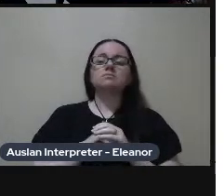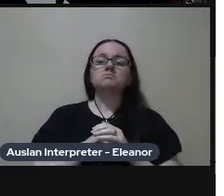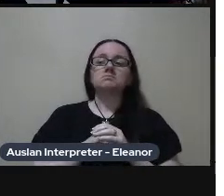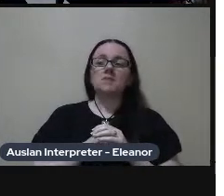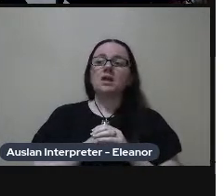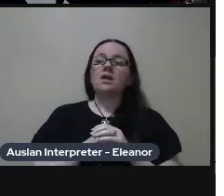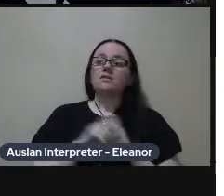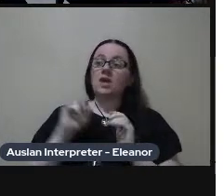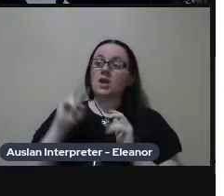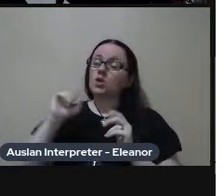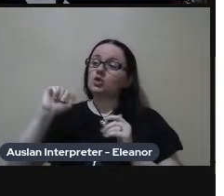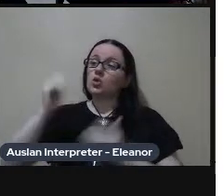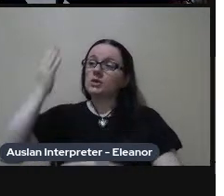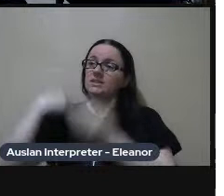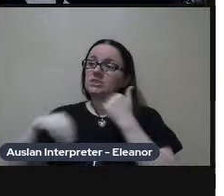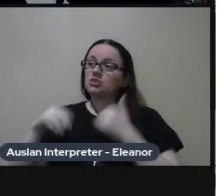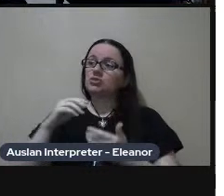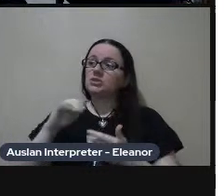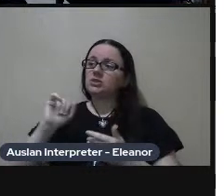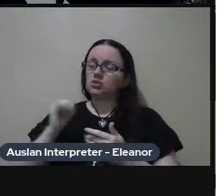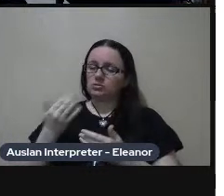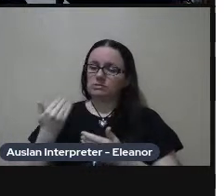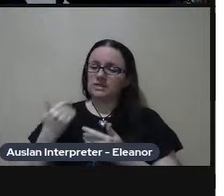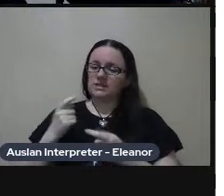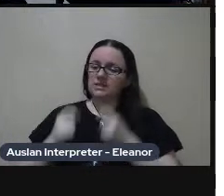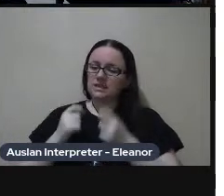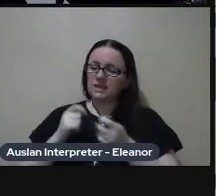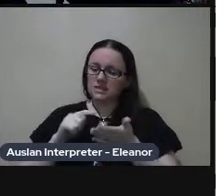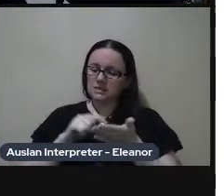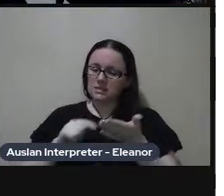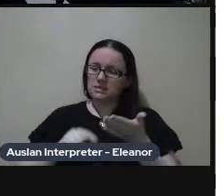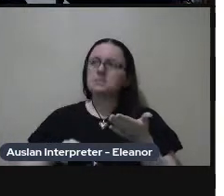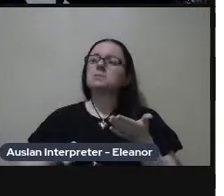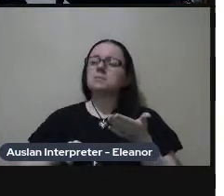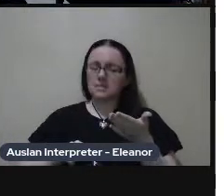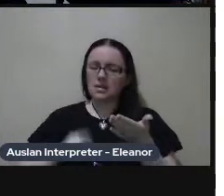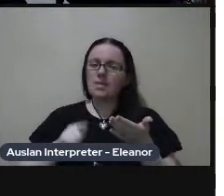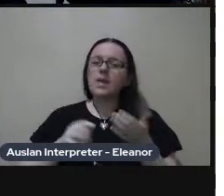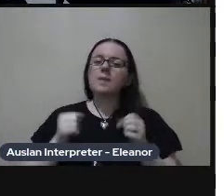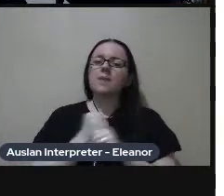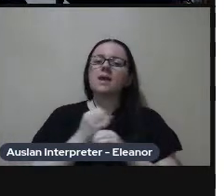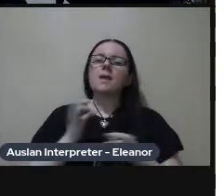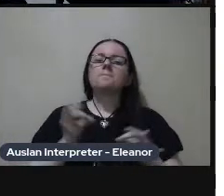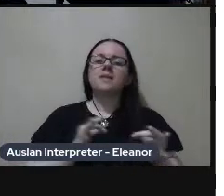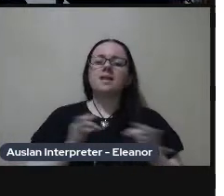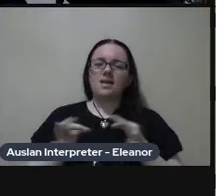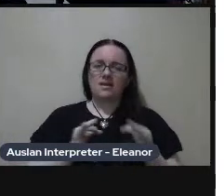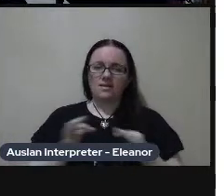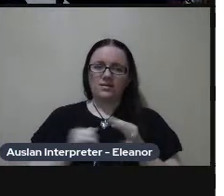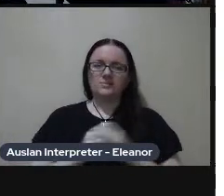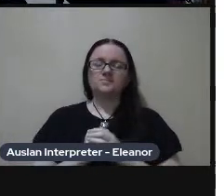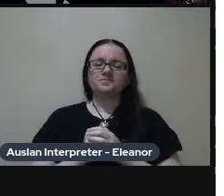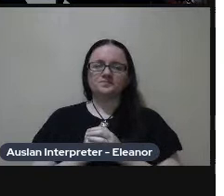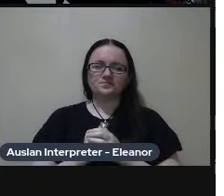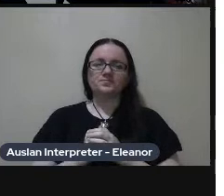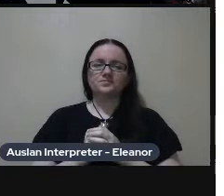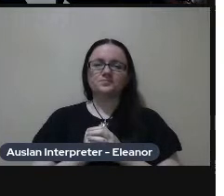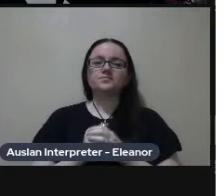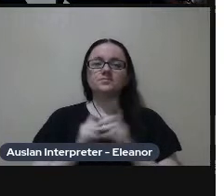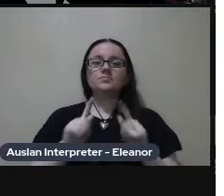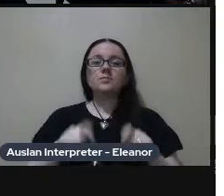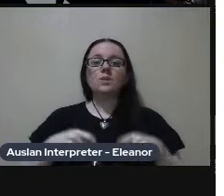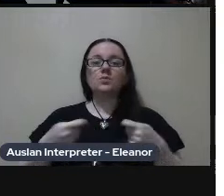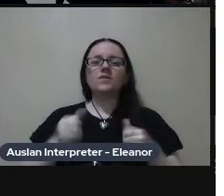history is, some of your recent test results, and then they will map out a plan that tries to provide the